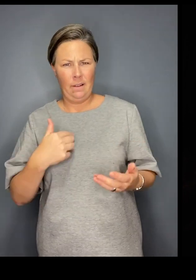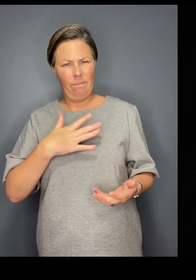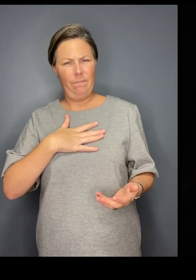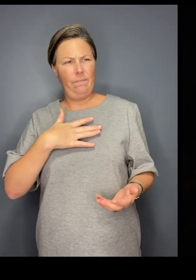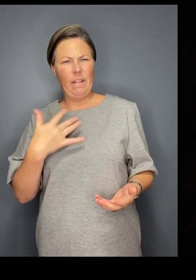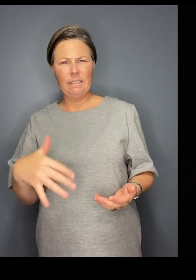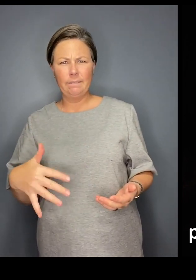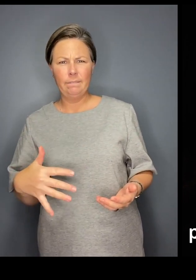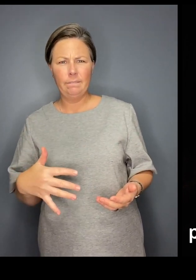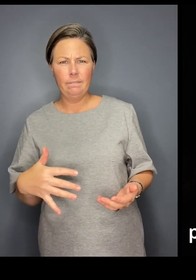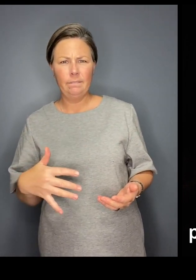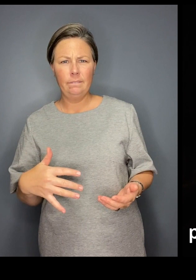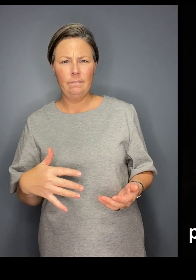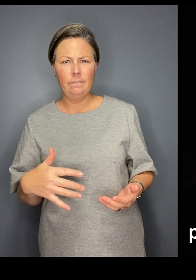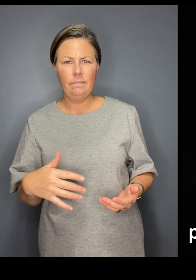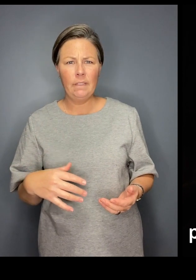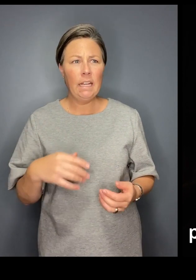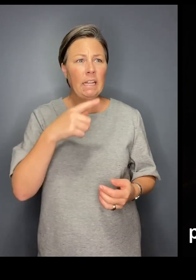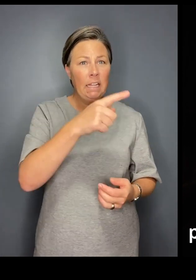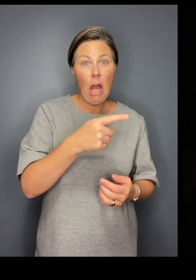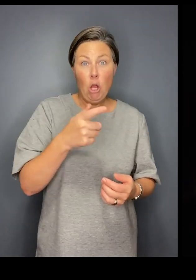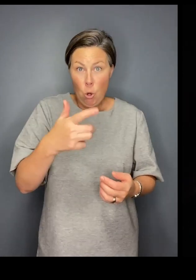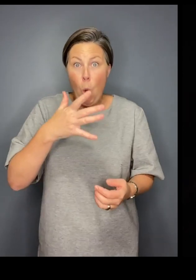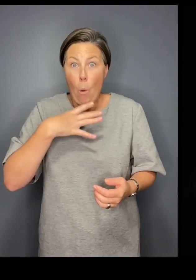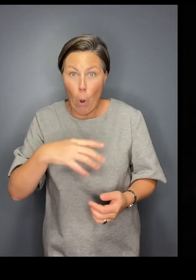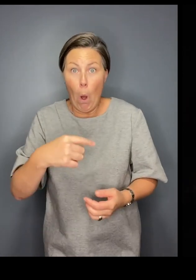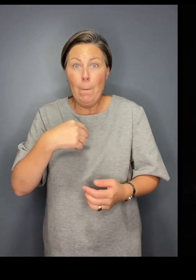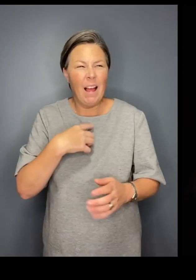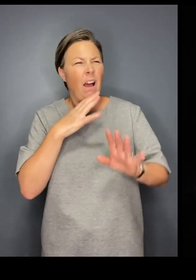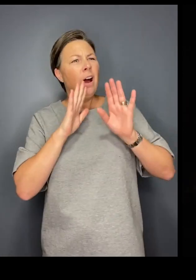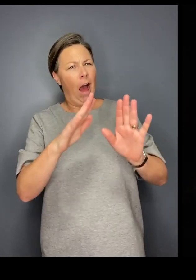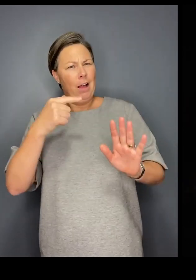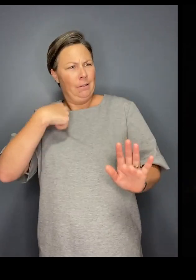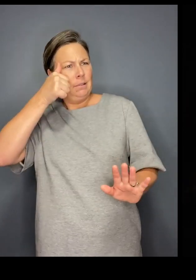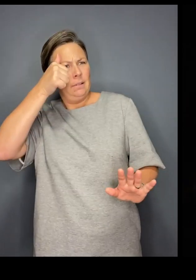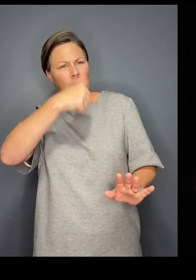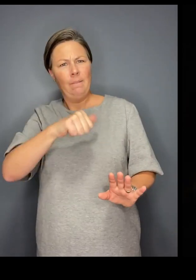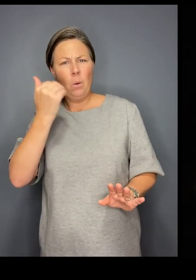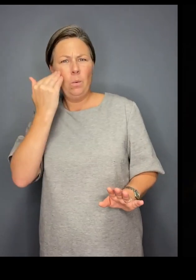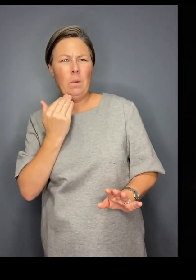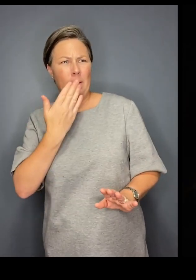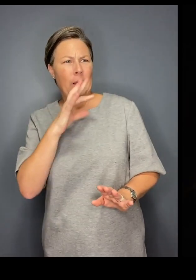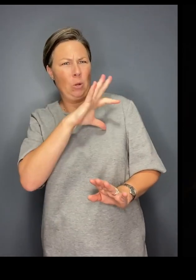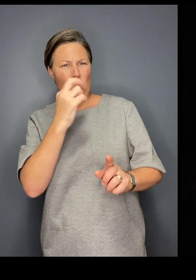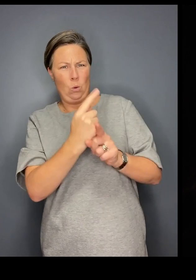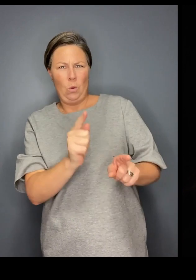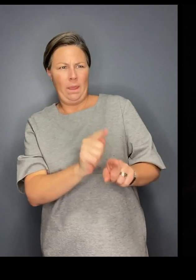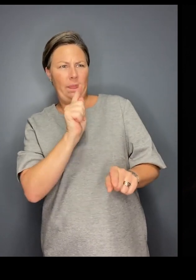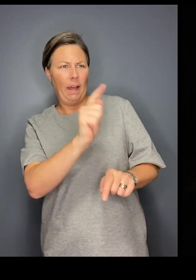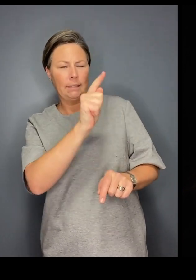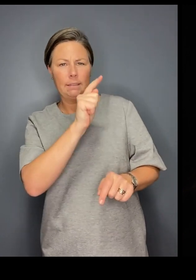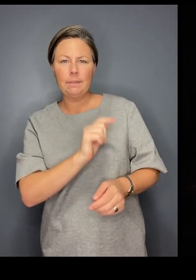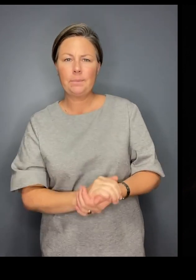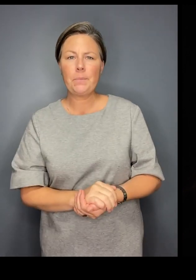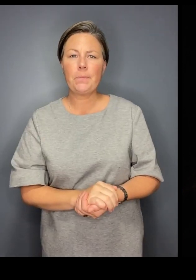very insulted. I said, could you please lower your voice? He said, do you want me to lower my voice? I said, yes, please. I'm highly intelligent. I